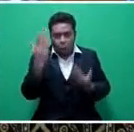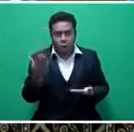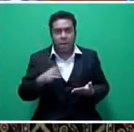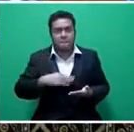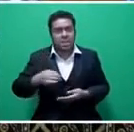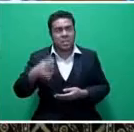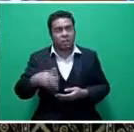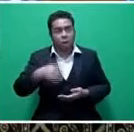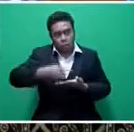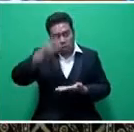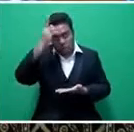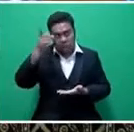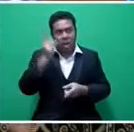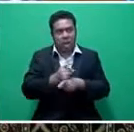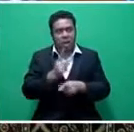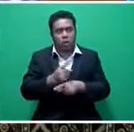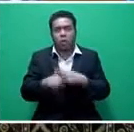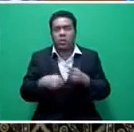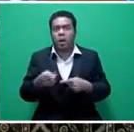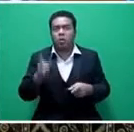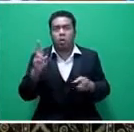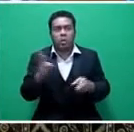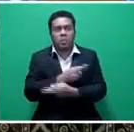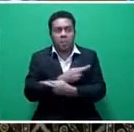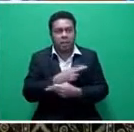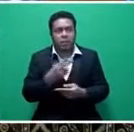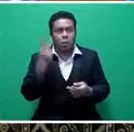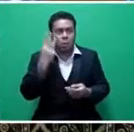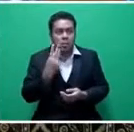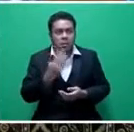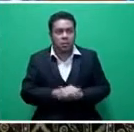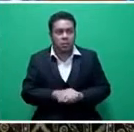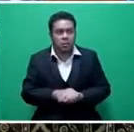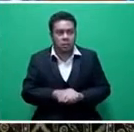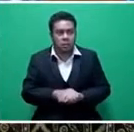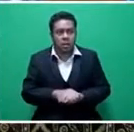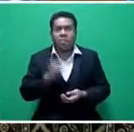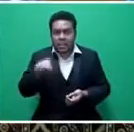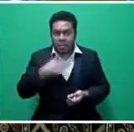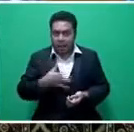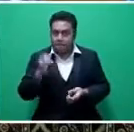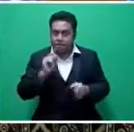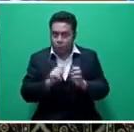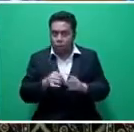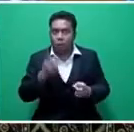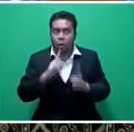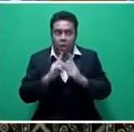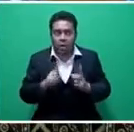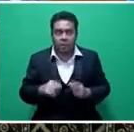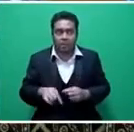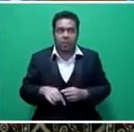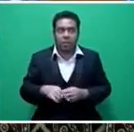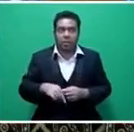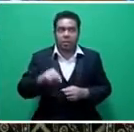for Education comes here and talks about respect for women. That is my point of order. If you want respect, you have to